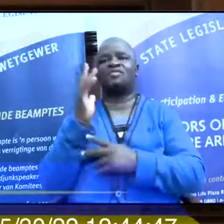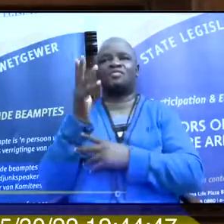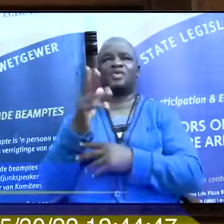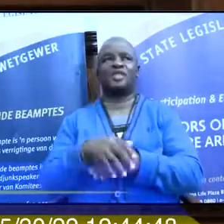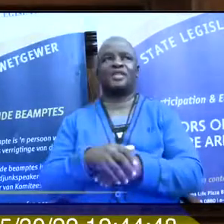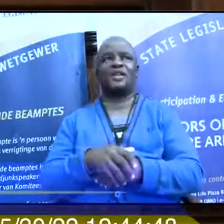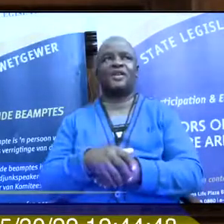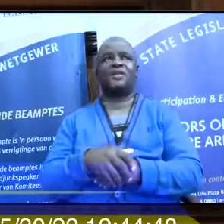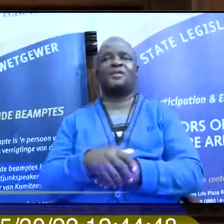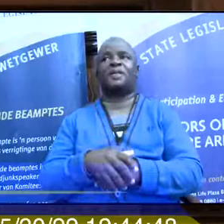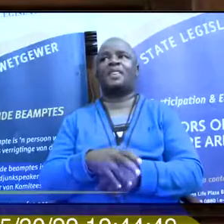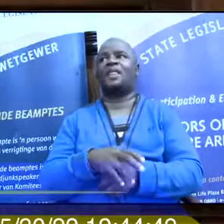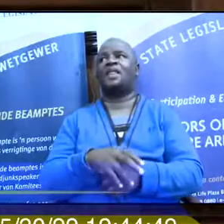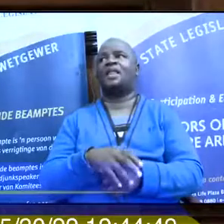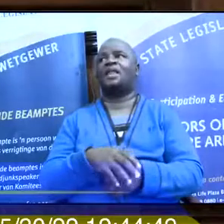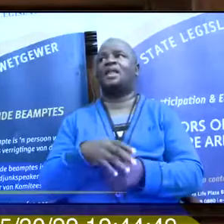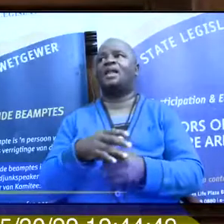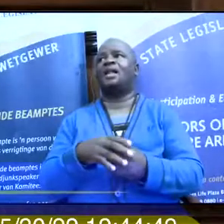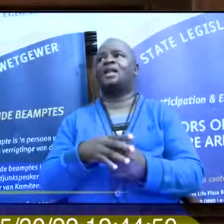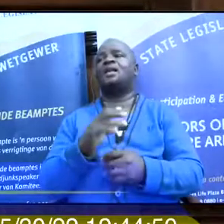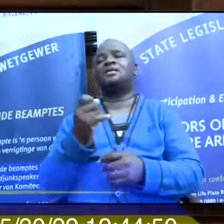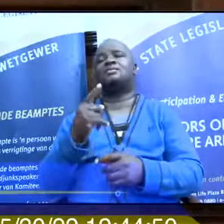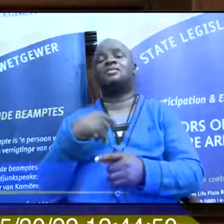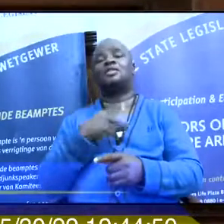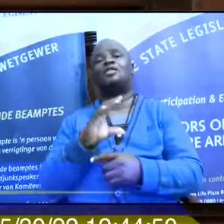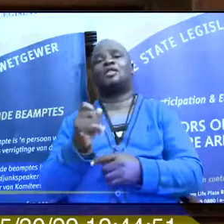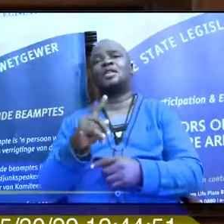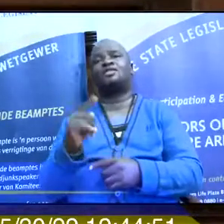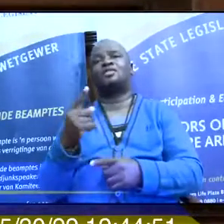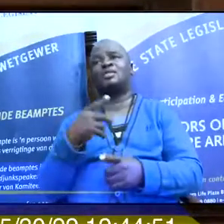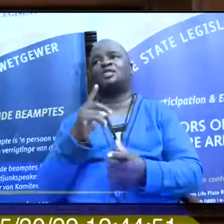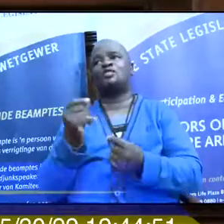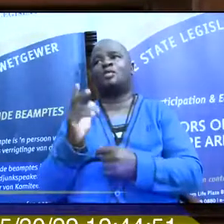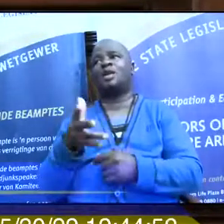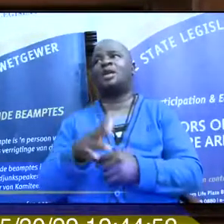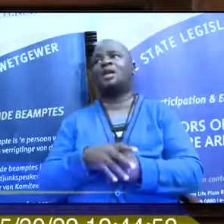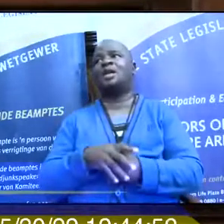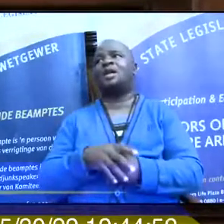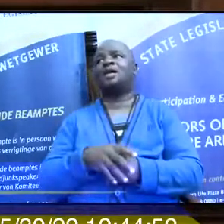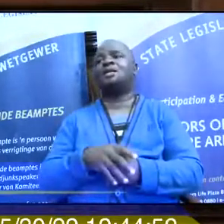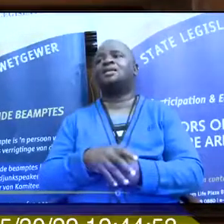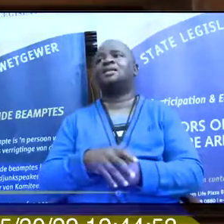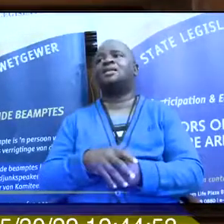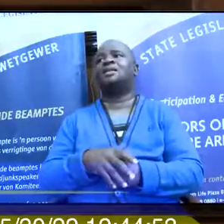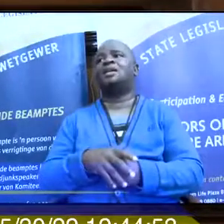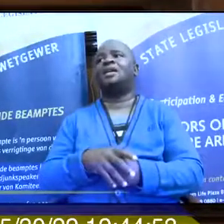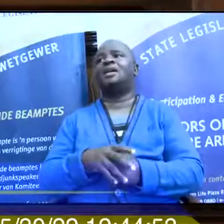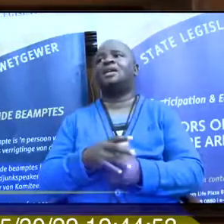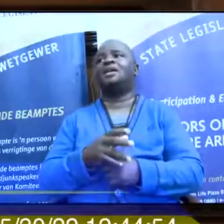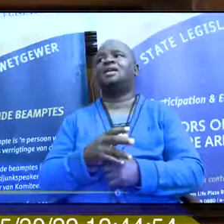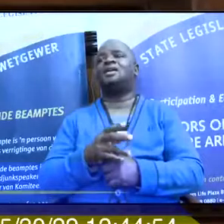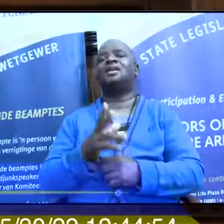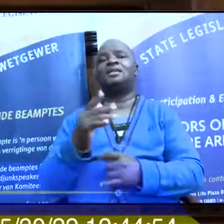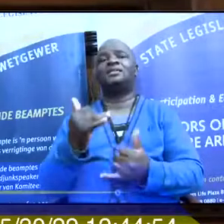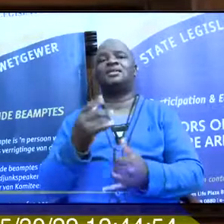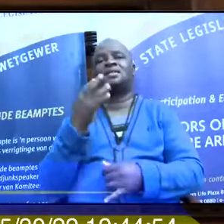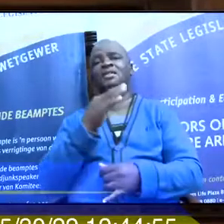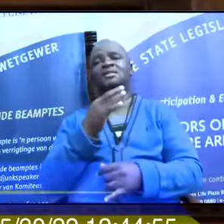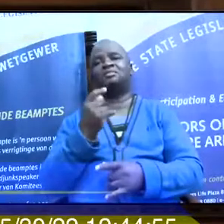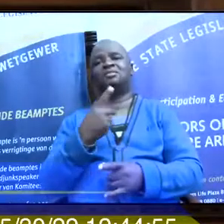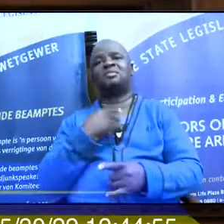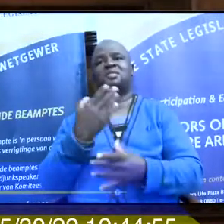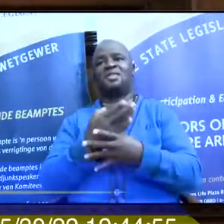so we will see what other what other affiliates of course are going to do because it took leverage that is operating in this